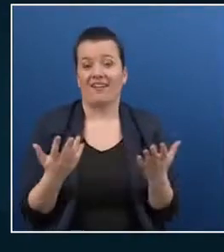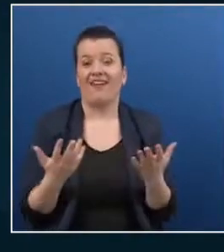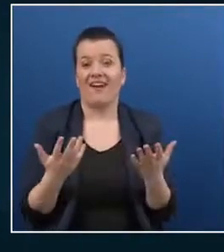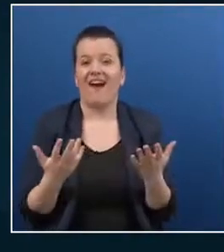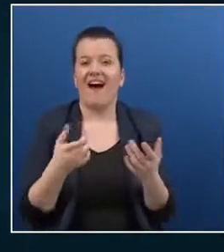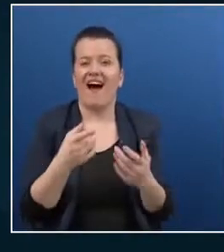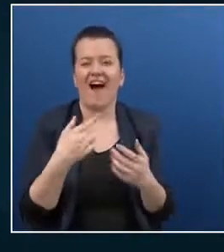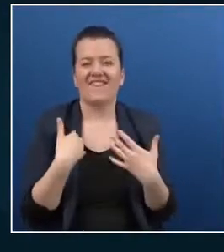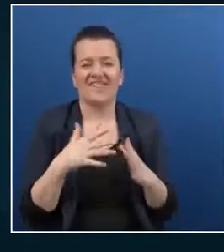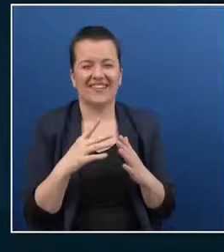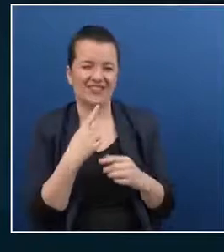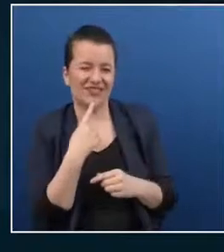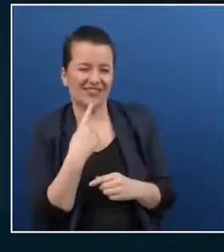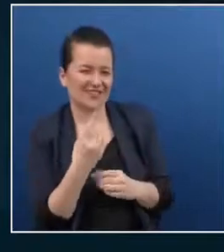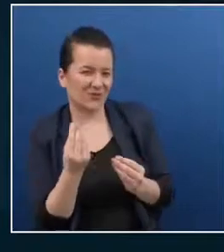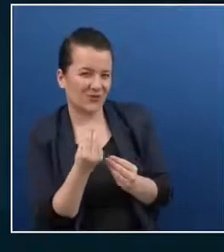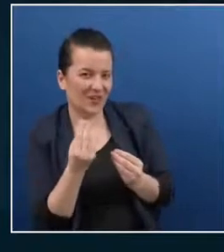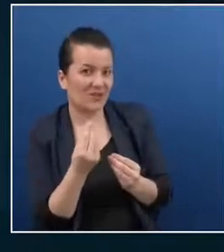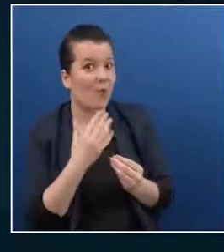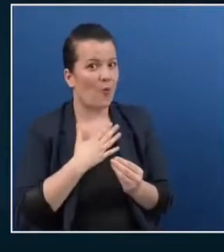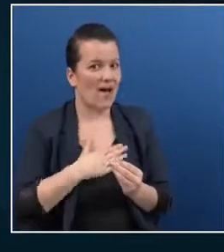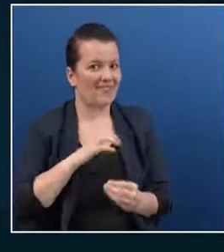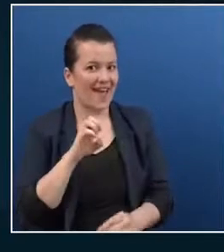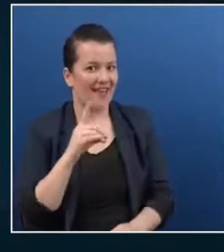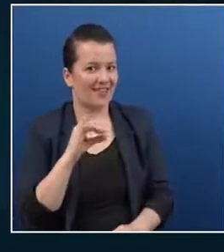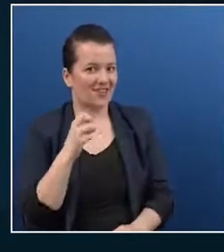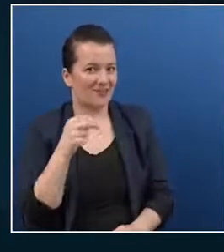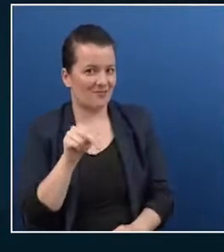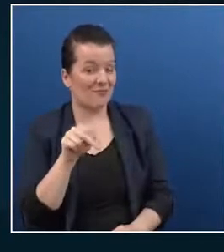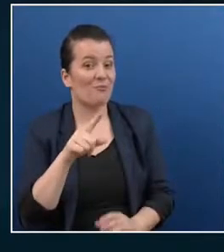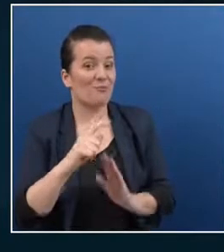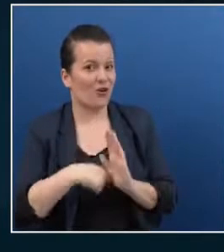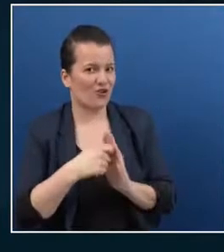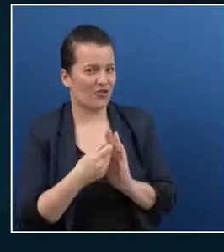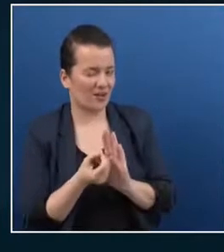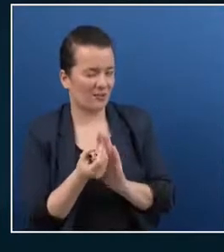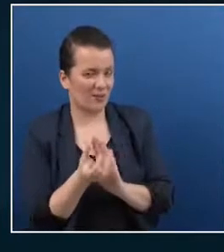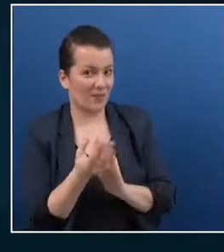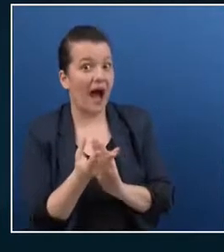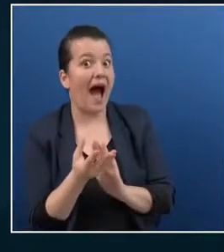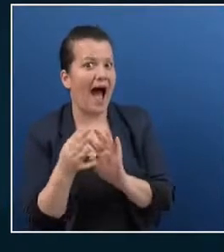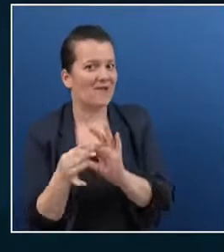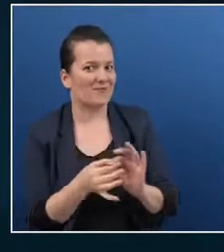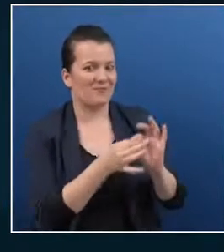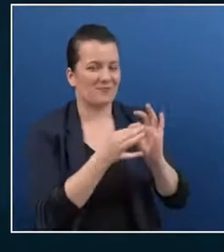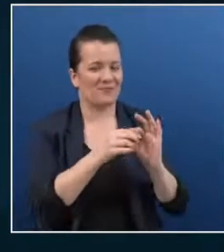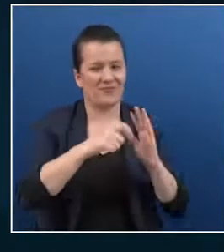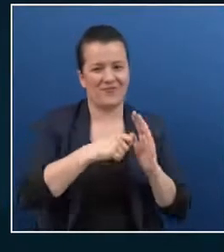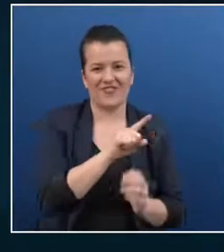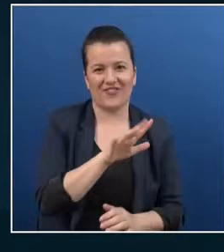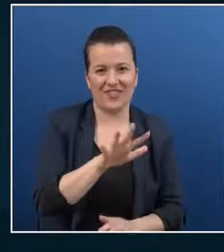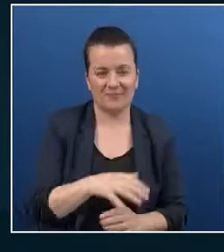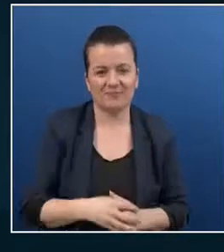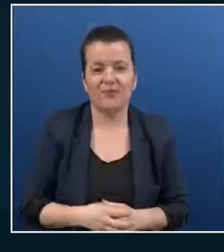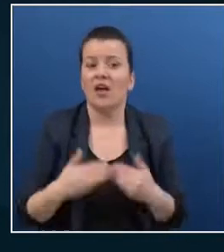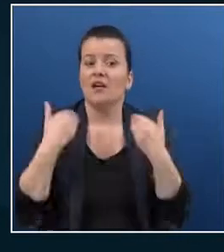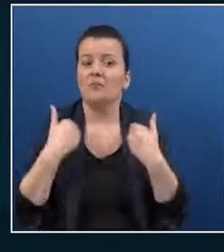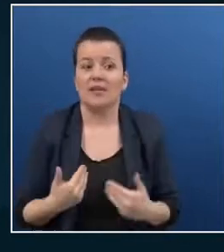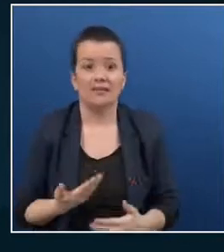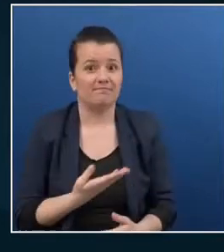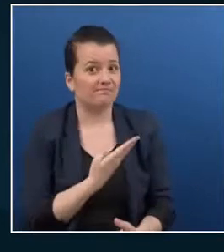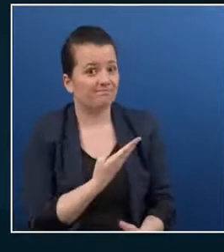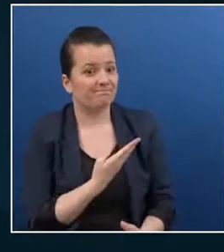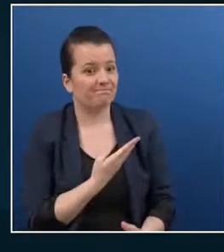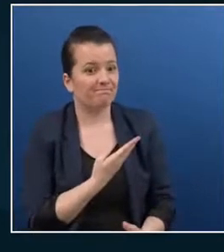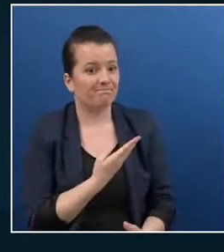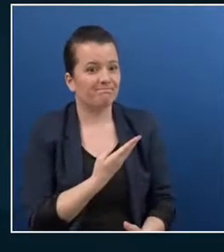talk a little bit about Project Edison. But a little about me. So I'm Sarah Maston. I'm a senior IoT